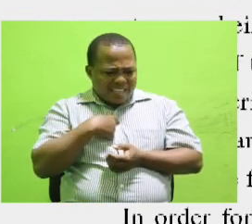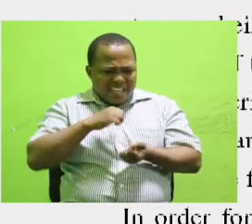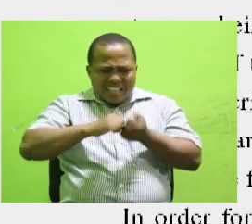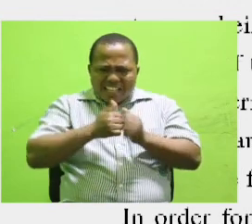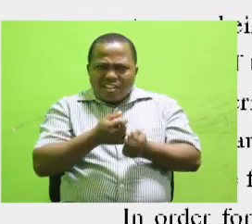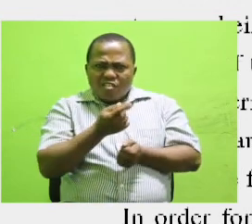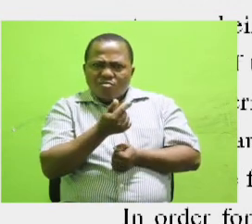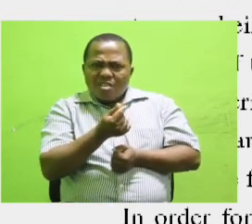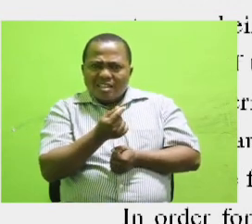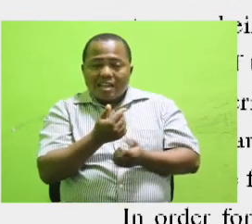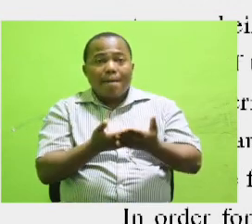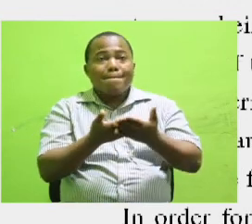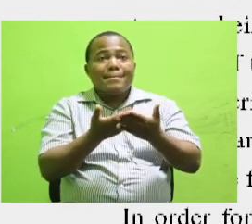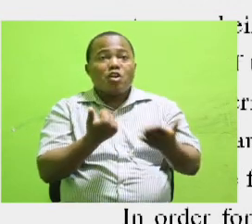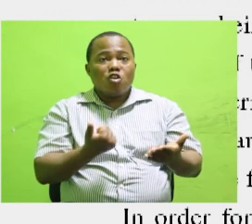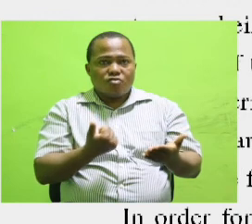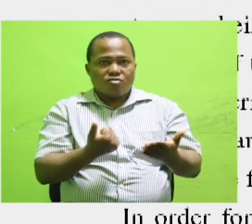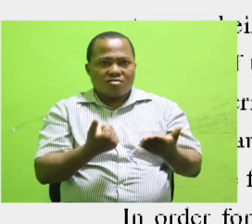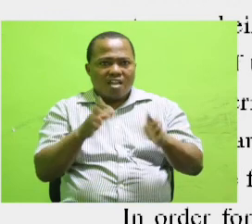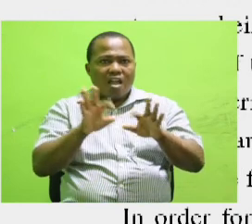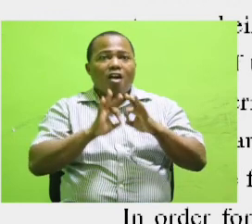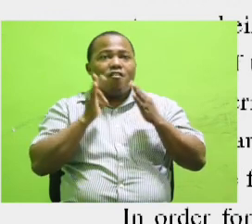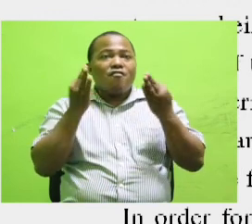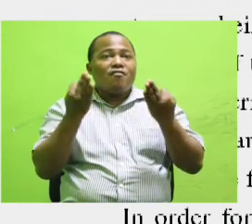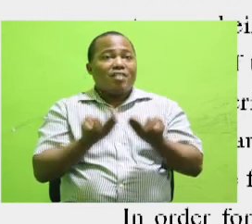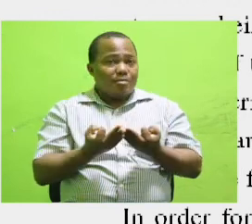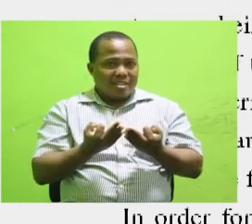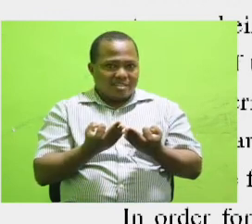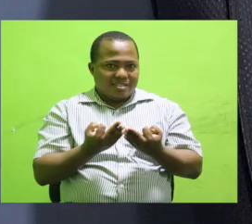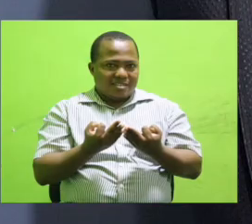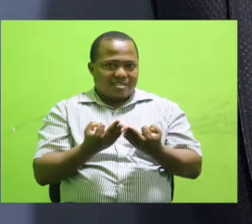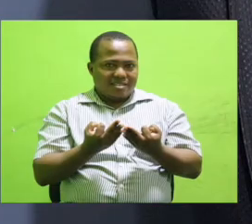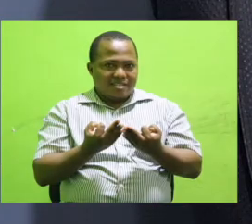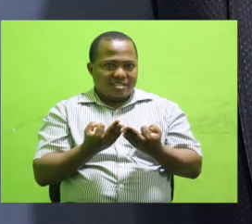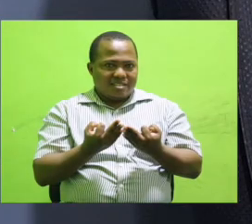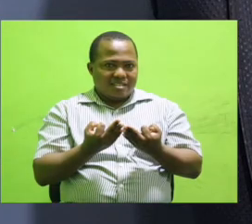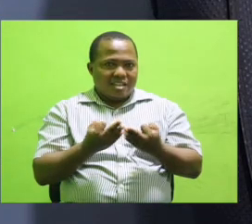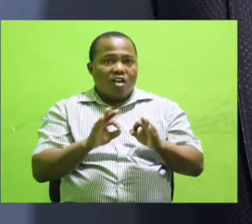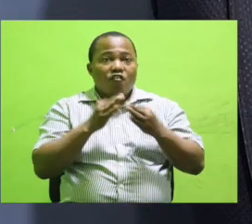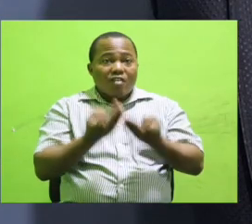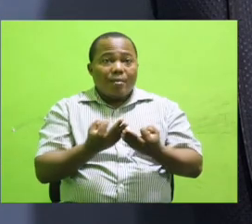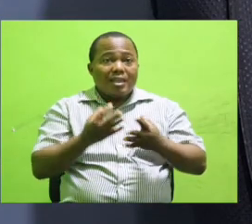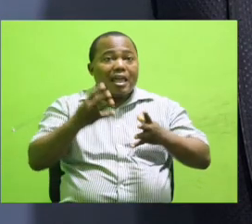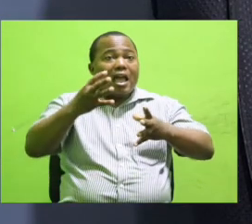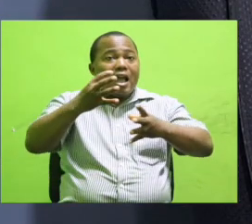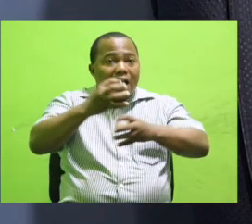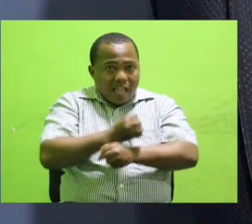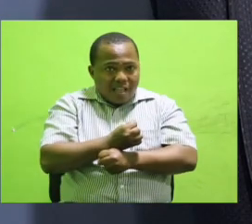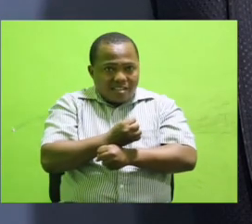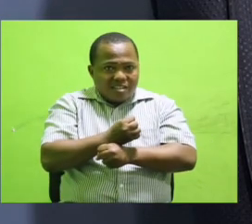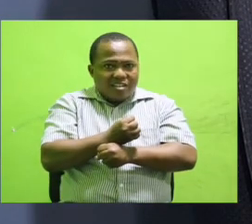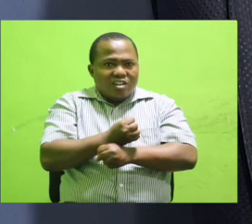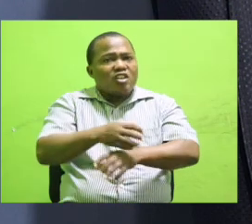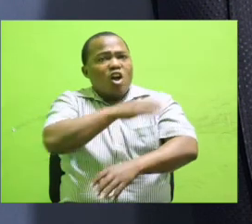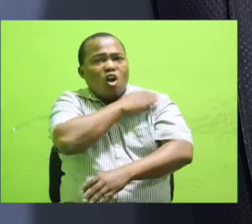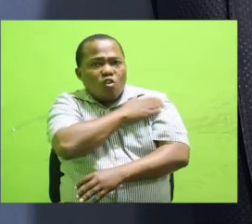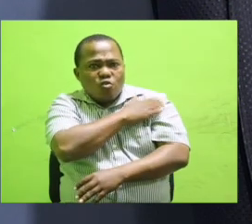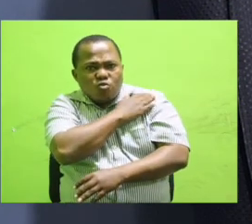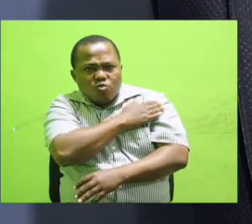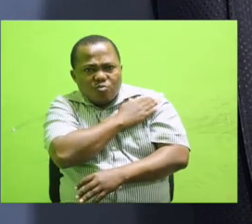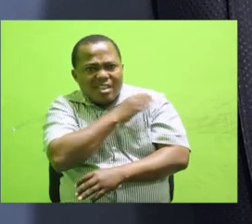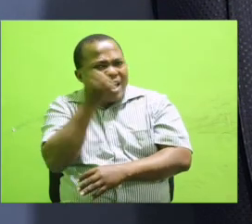problems? Because the family is faced by taking care of the